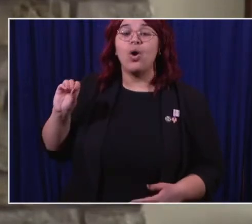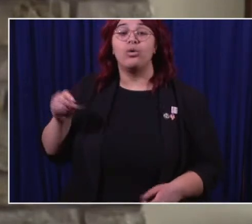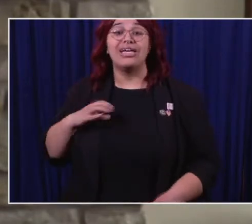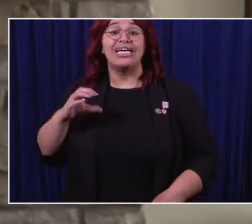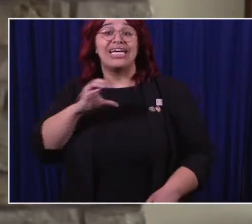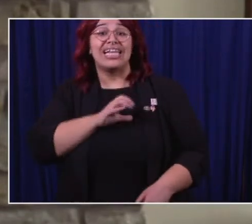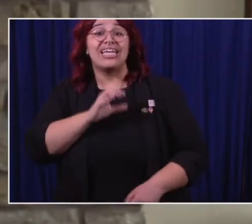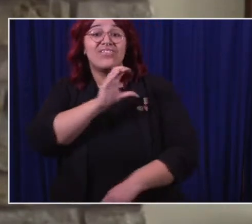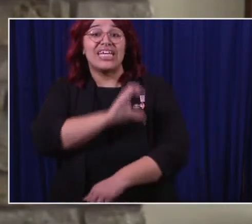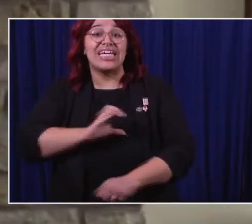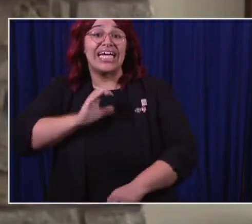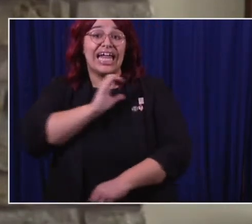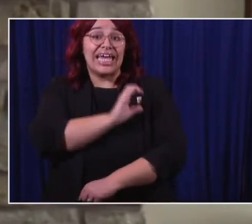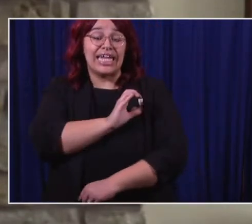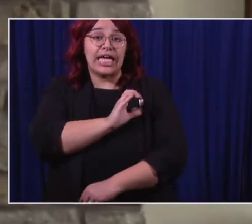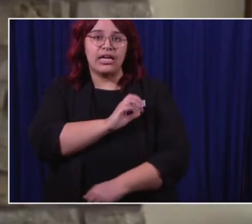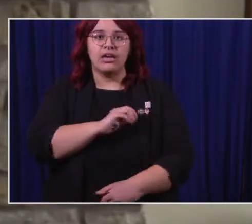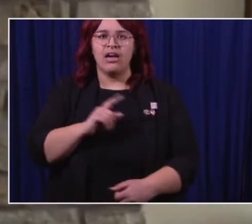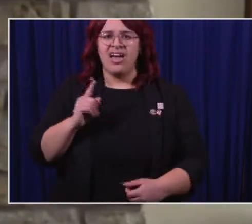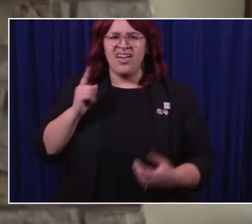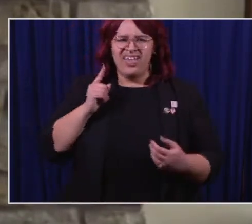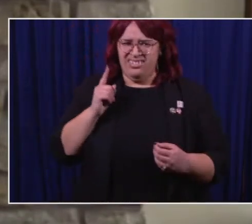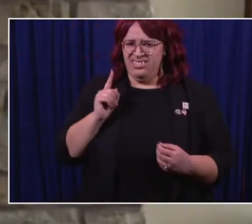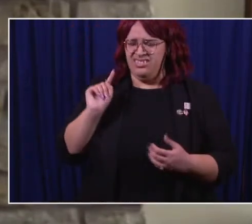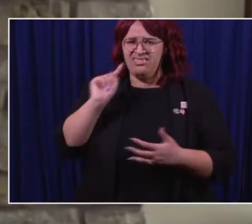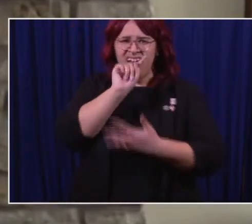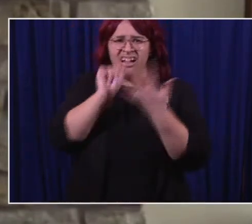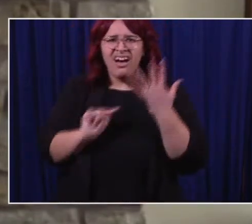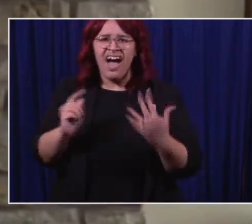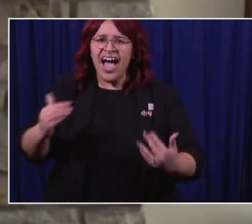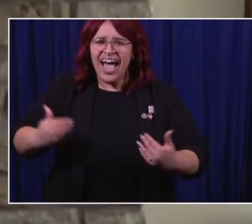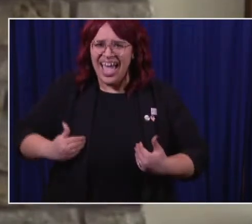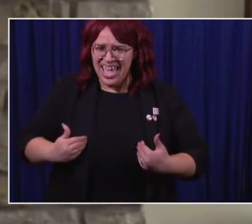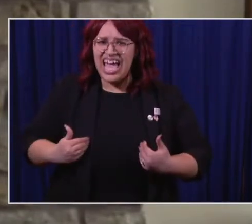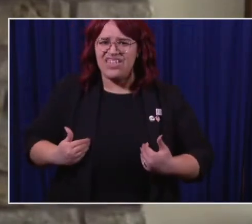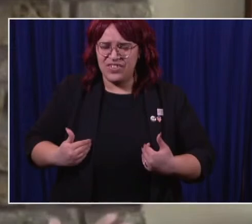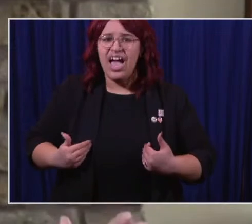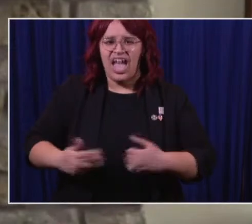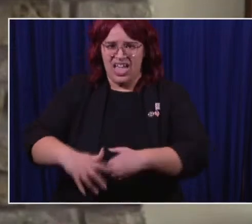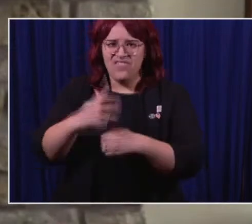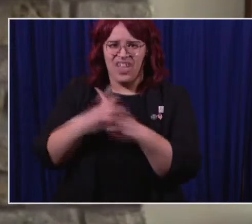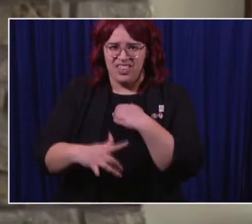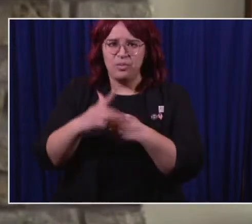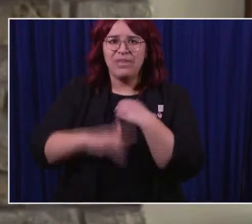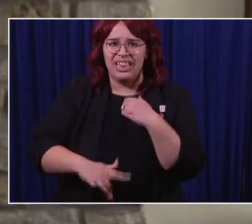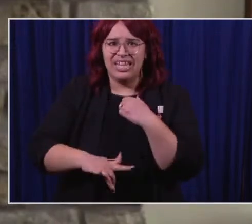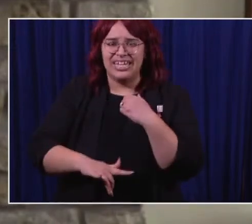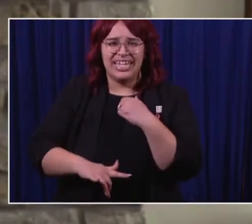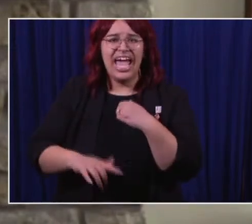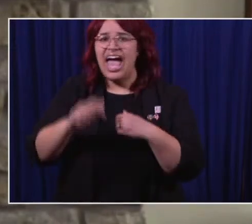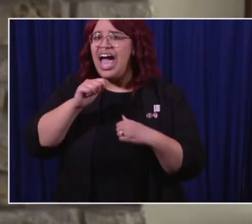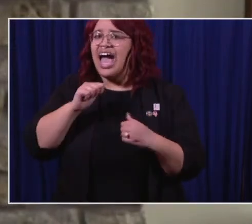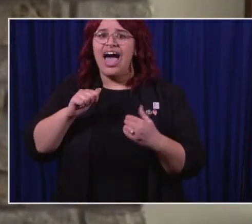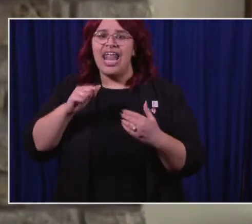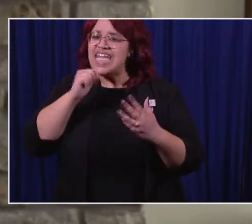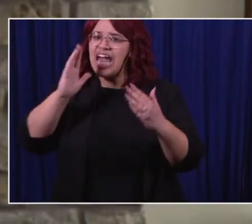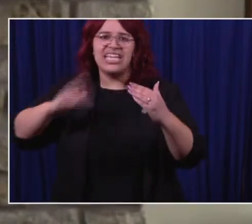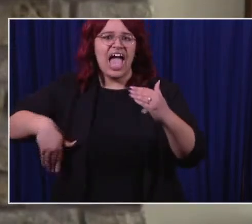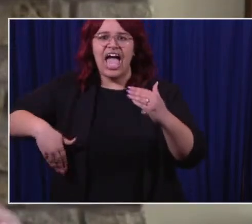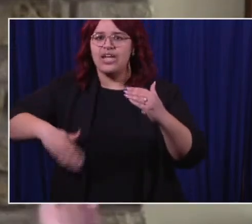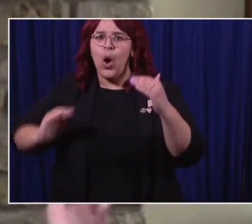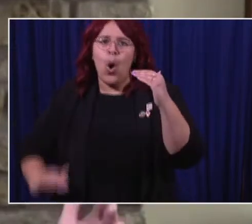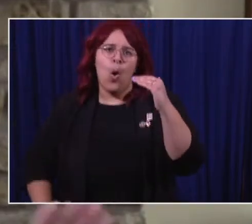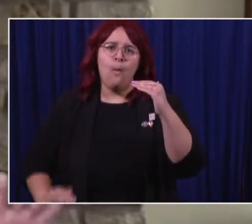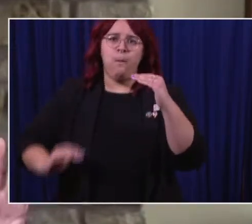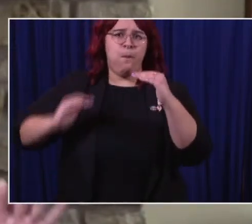their capacity to be able to vaccinate people in a day. They're not even close to being ramped up. So there's a tremendous